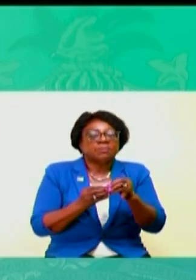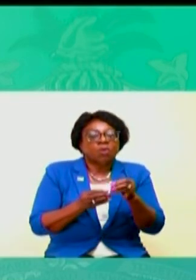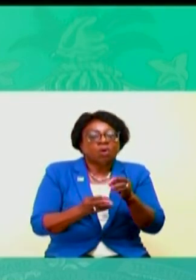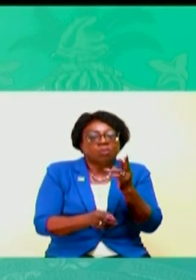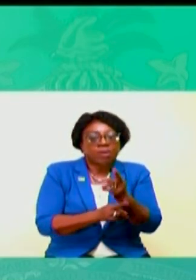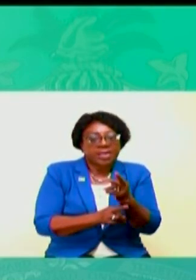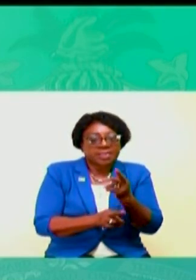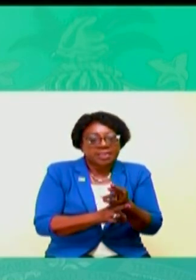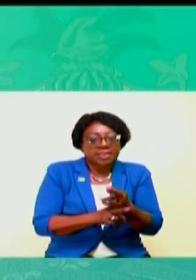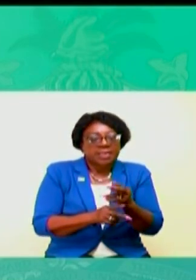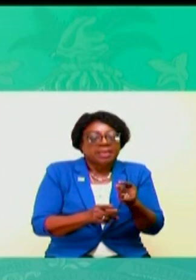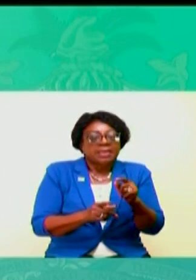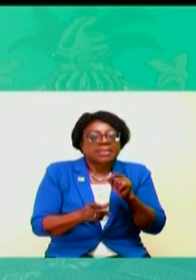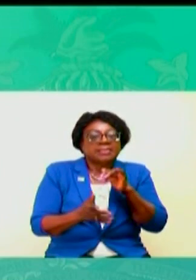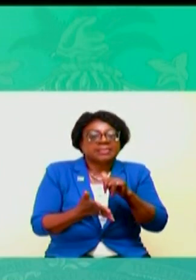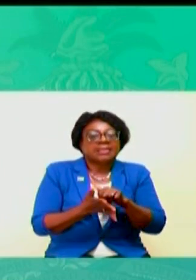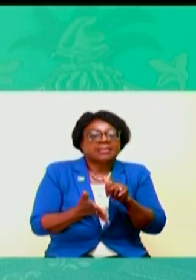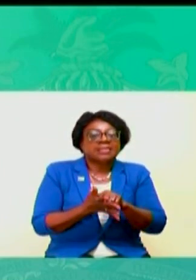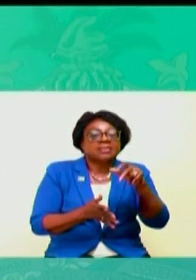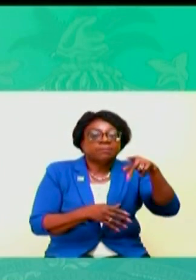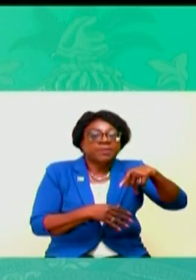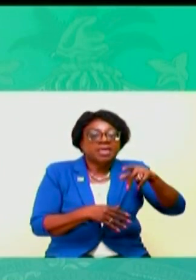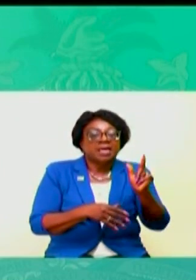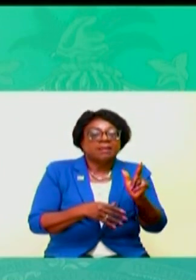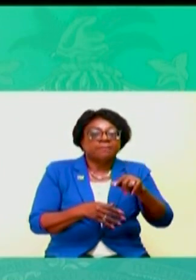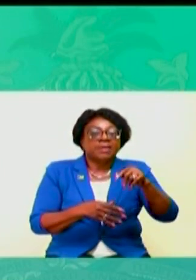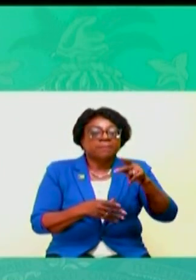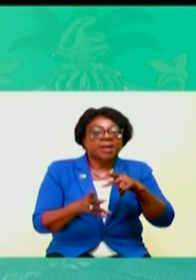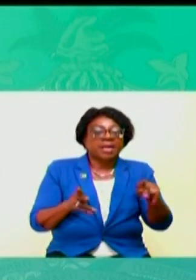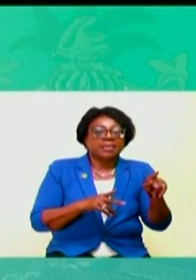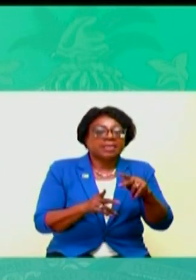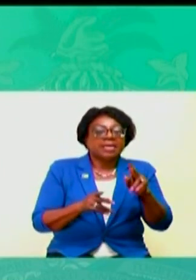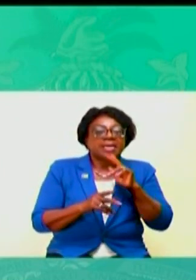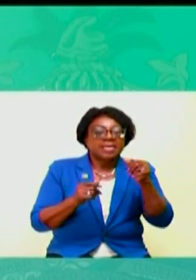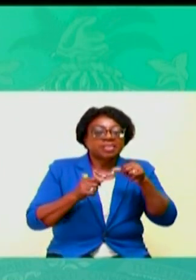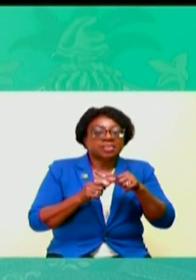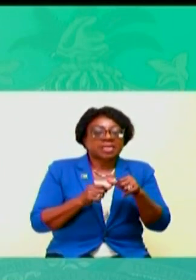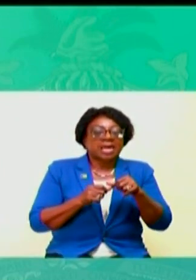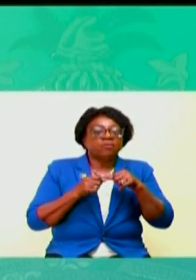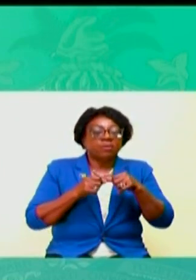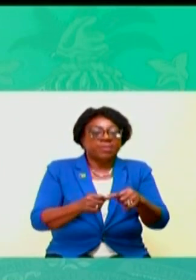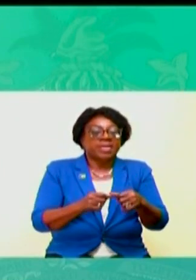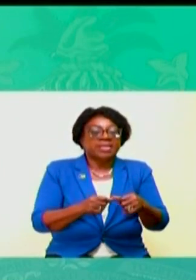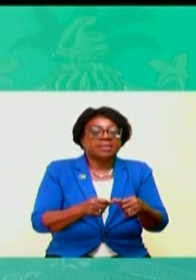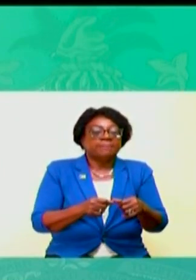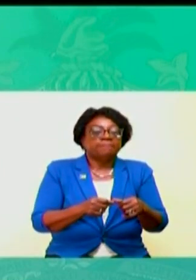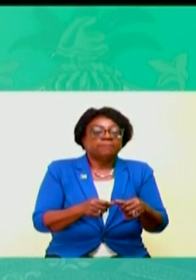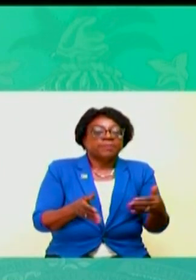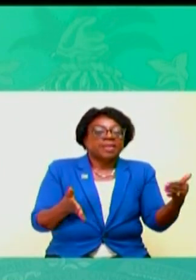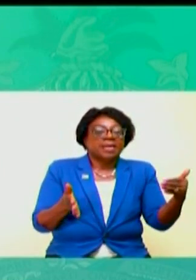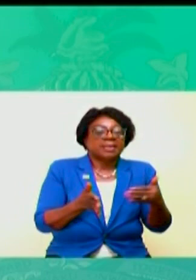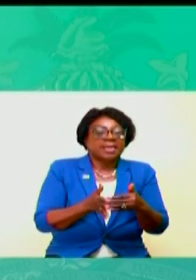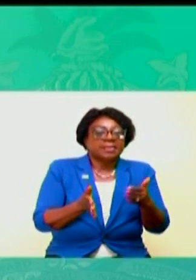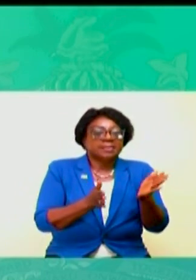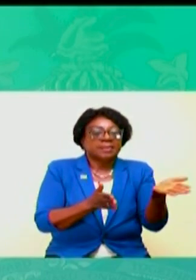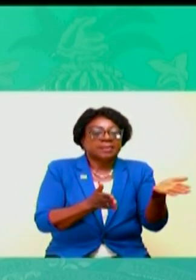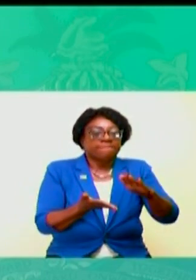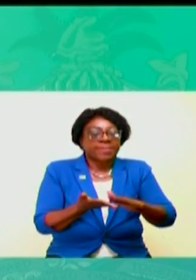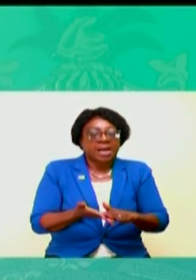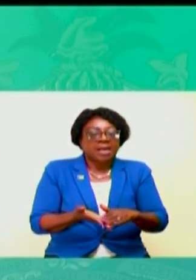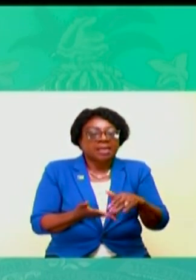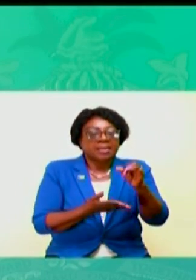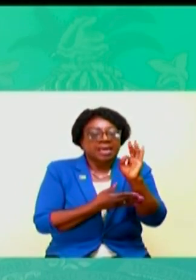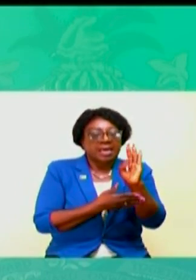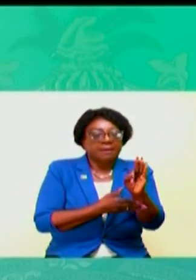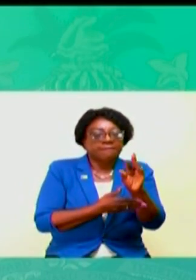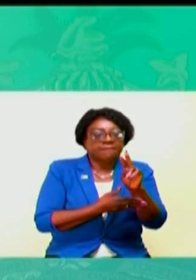is this Progressive Liberal Party is and remains against bad FNM